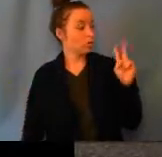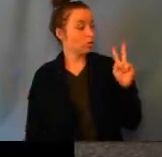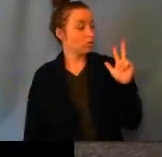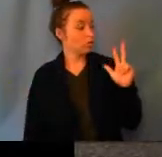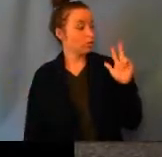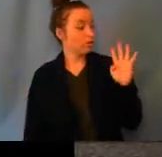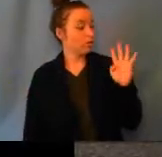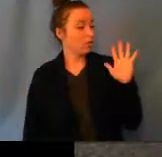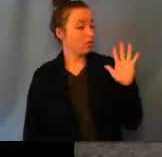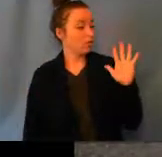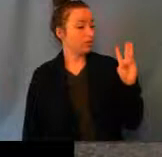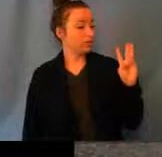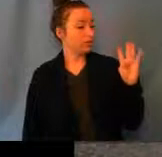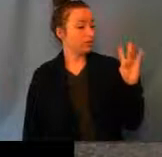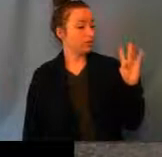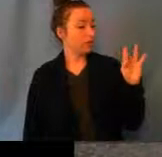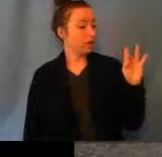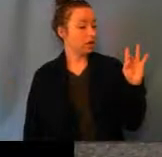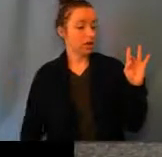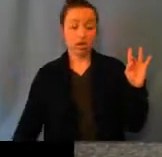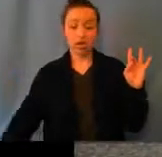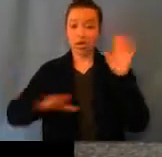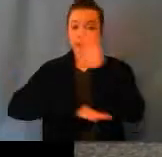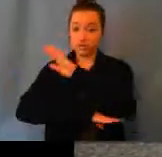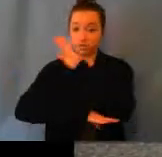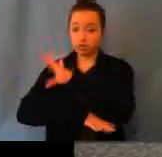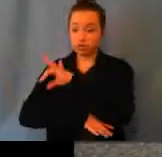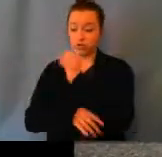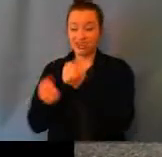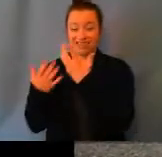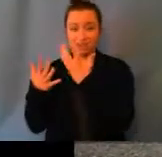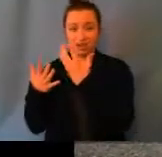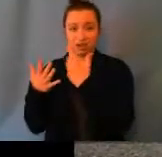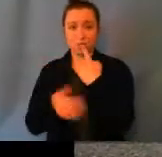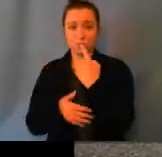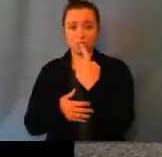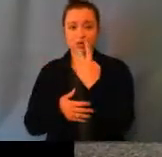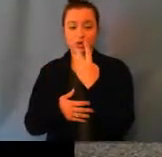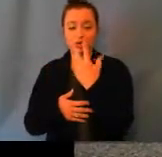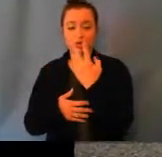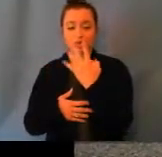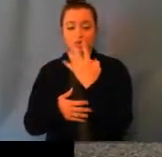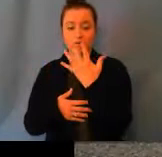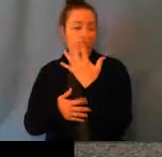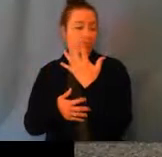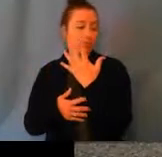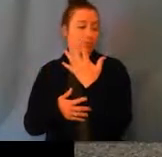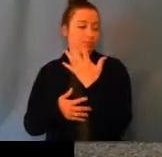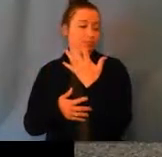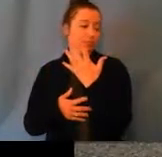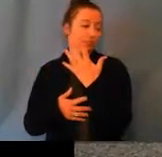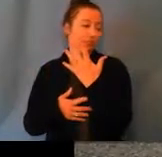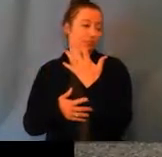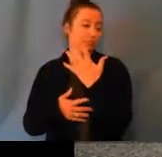8 circles from this morning. Plus, how many did she find this afternoon? 5 more. So I'm going to draw